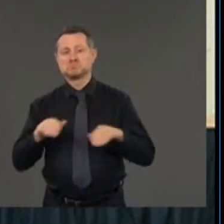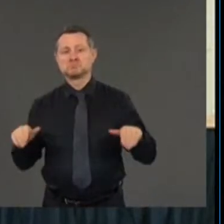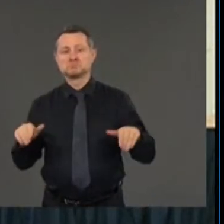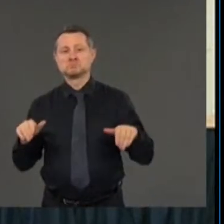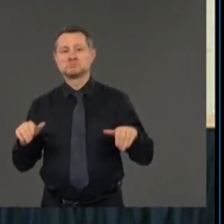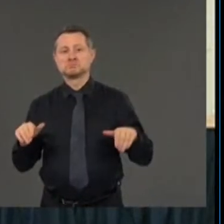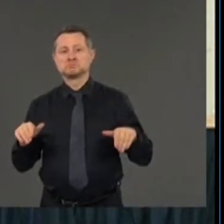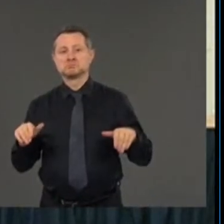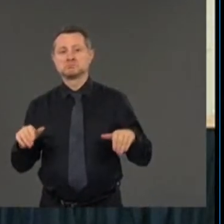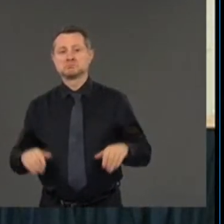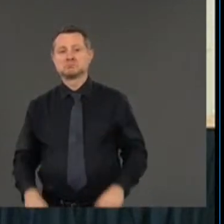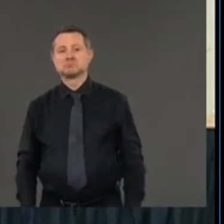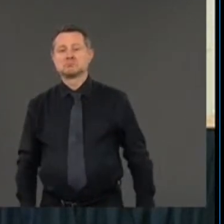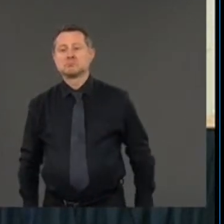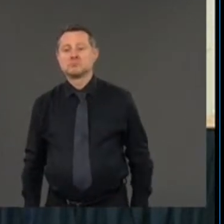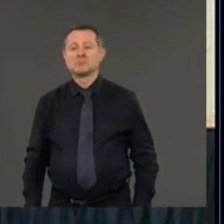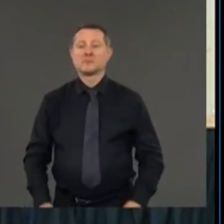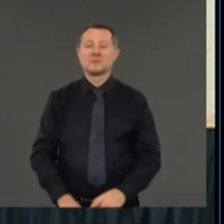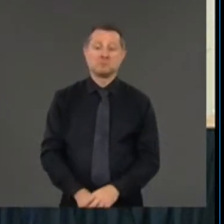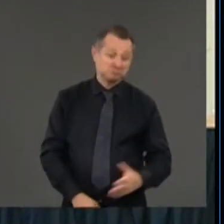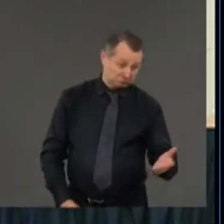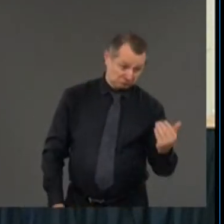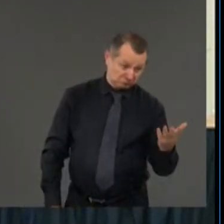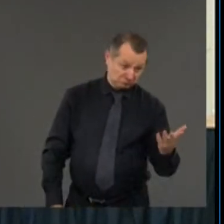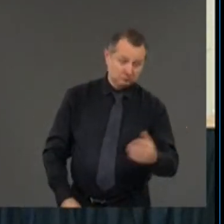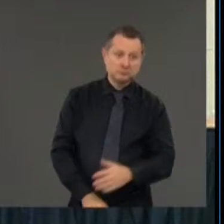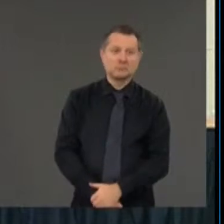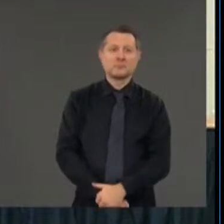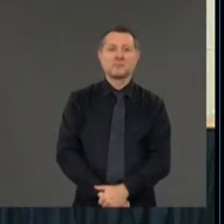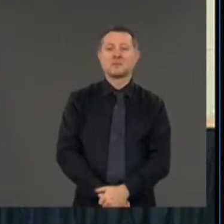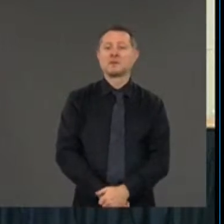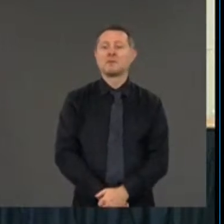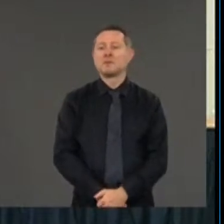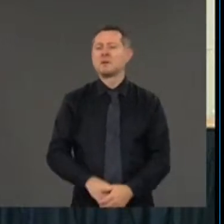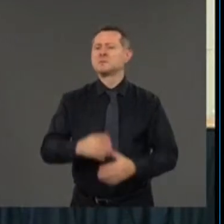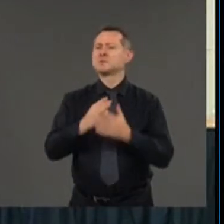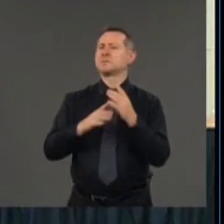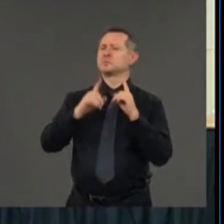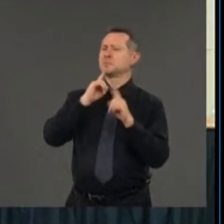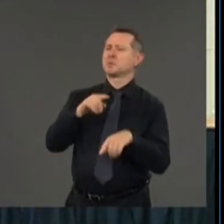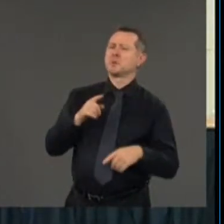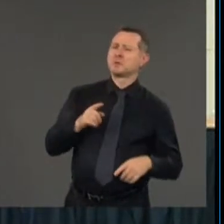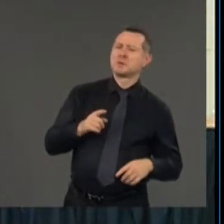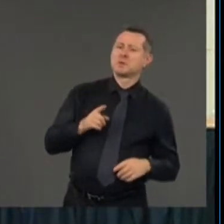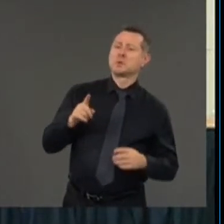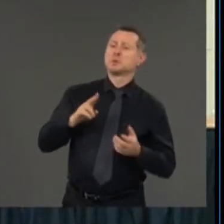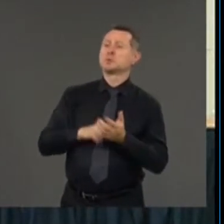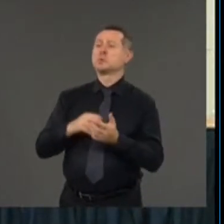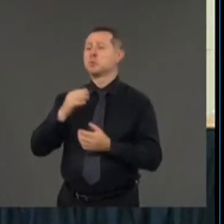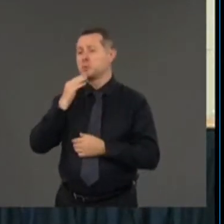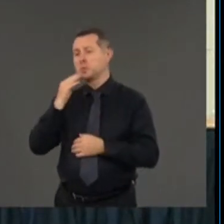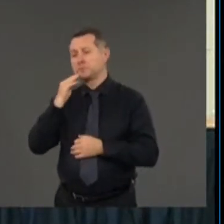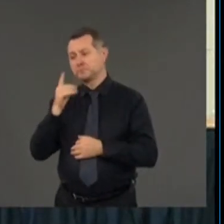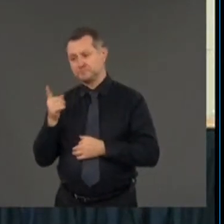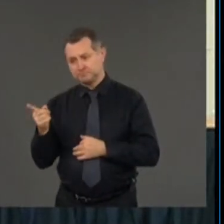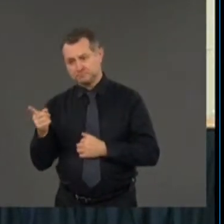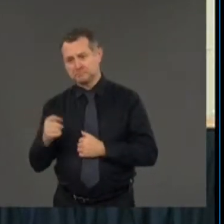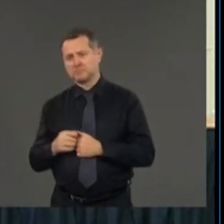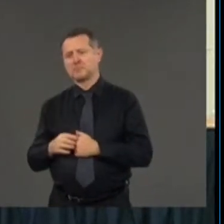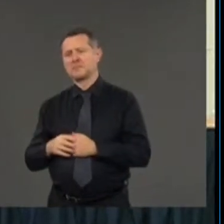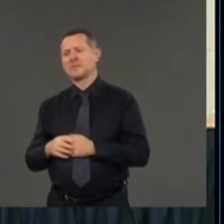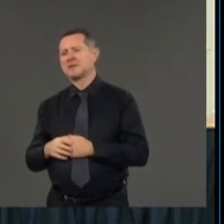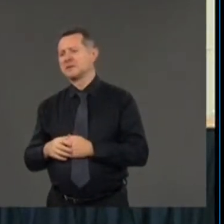Sure. Some reporting has pointed towards a lack of PPE in nursing homes as something that drove a large amount of